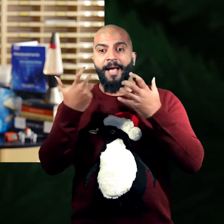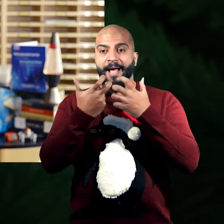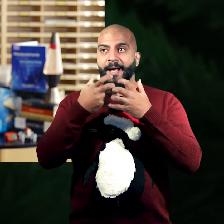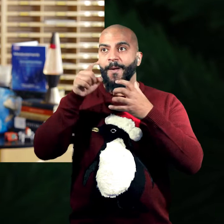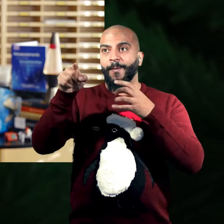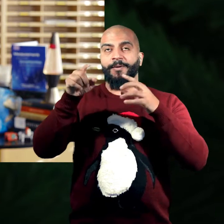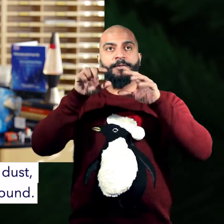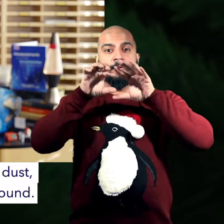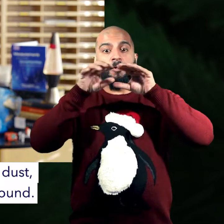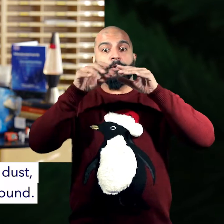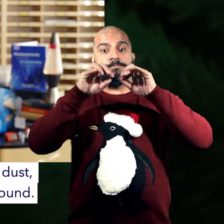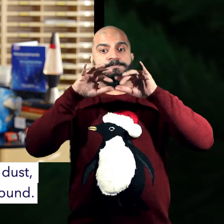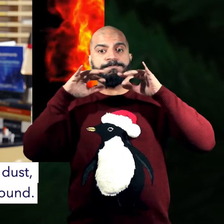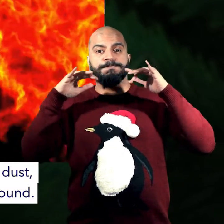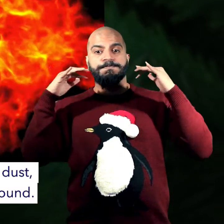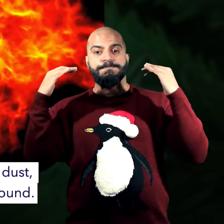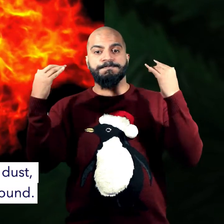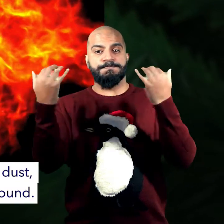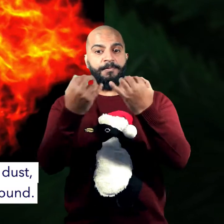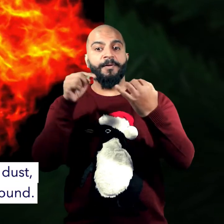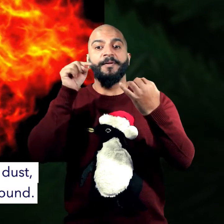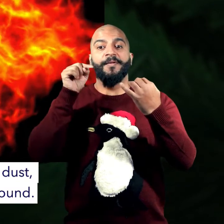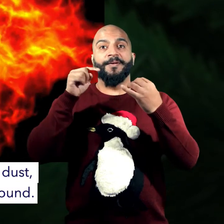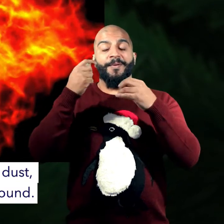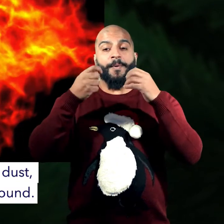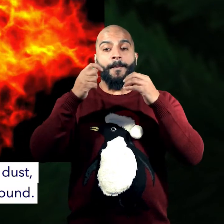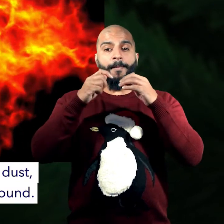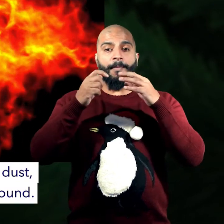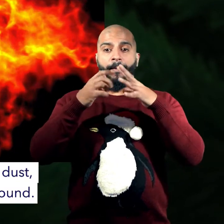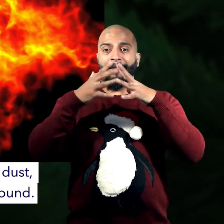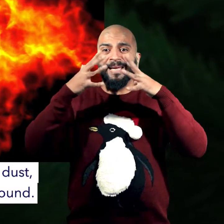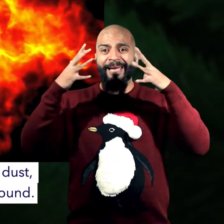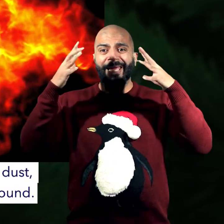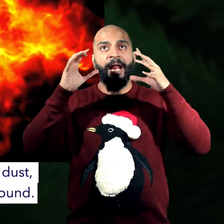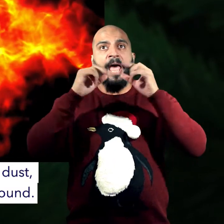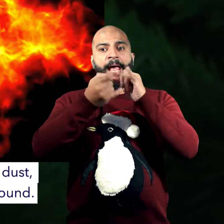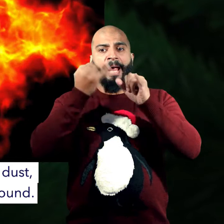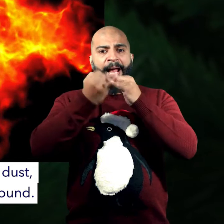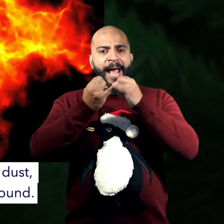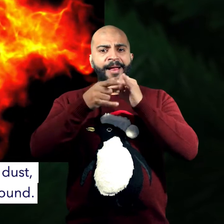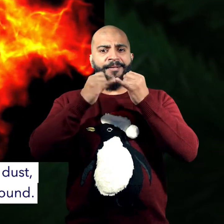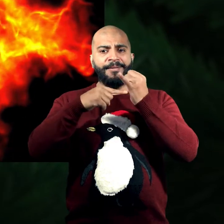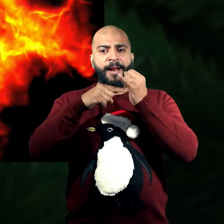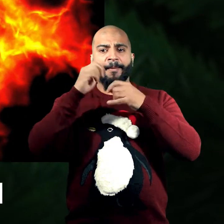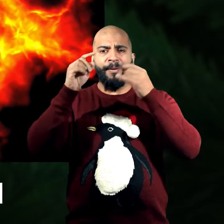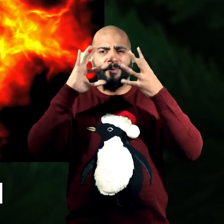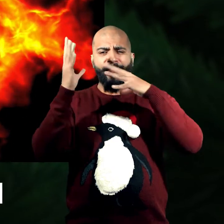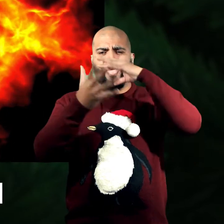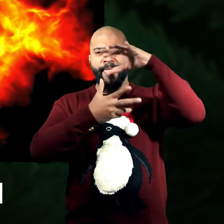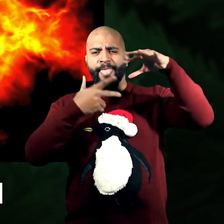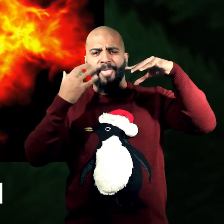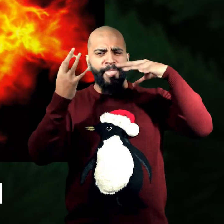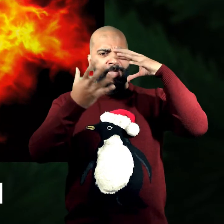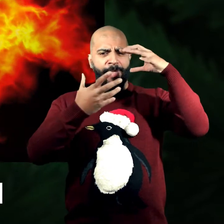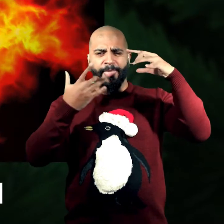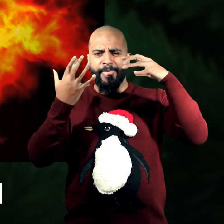disk formed. You would have had a big cloud of gas and dust, and it would have been spinning around and around. Astronomers like